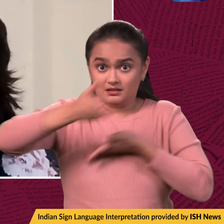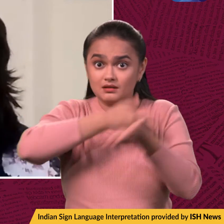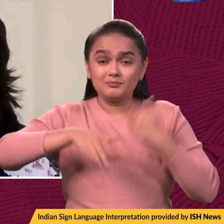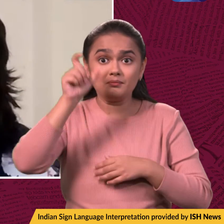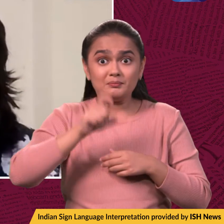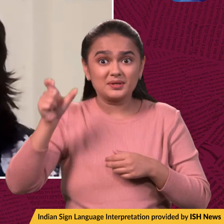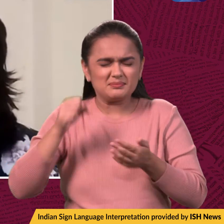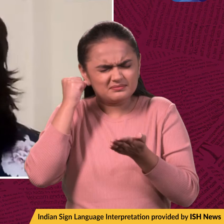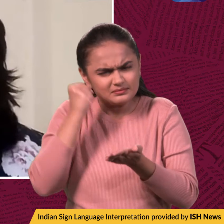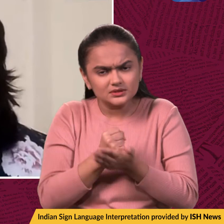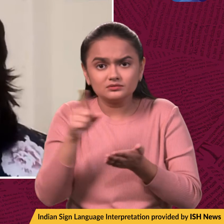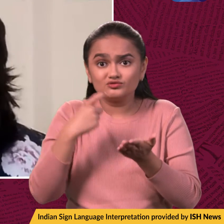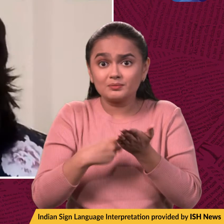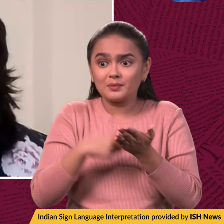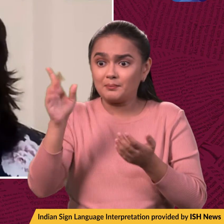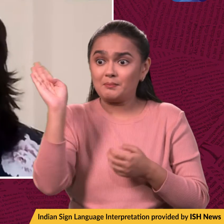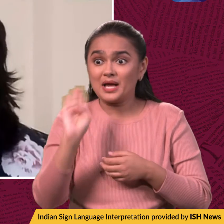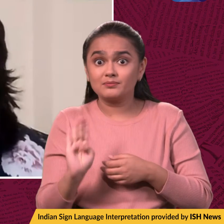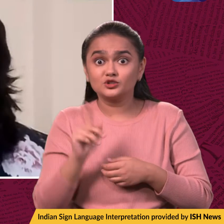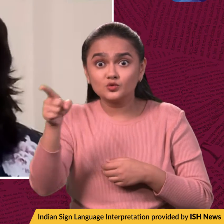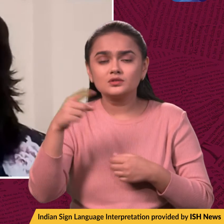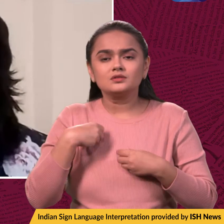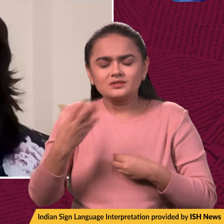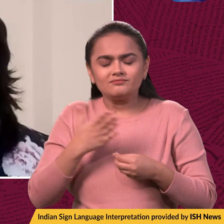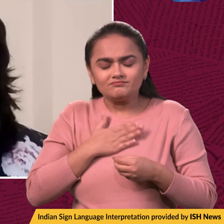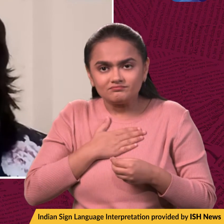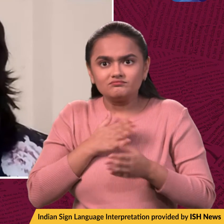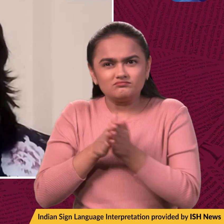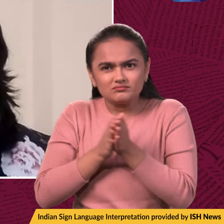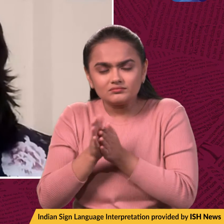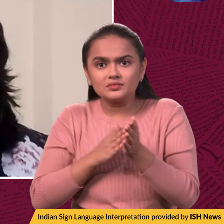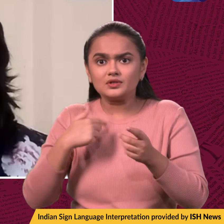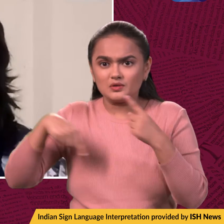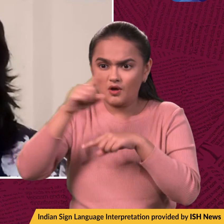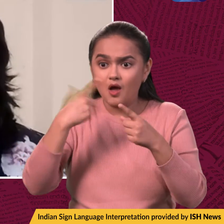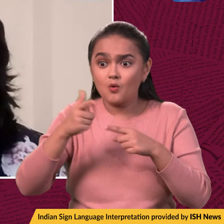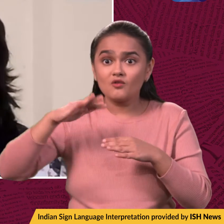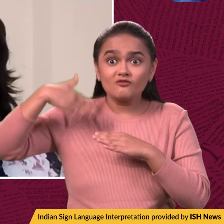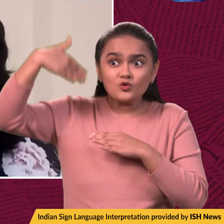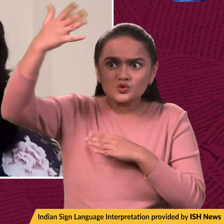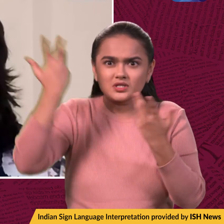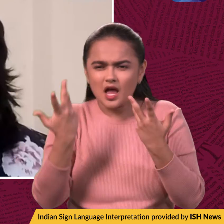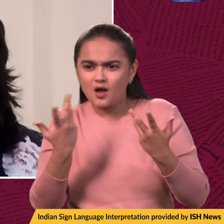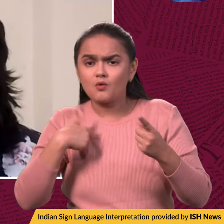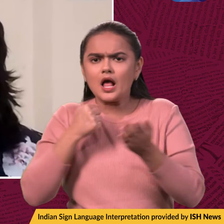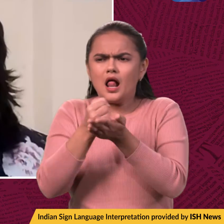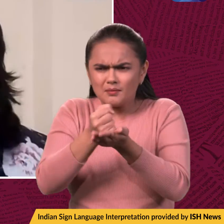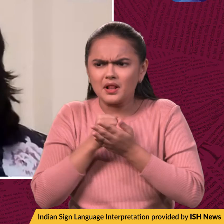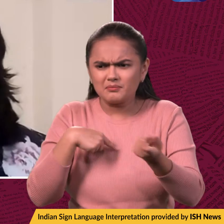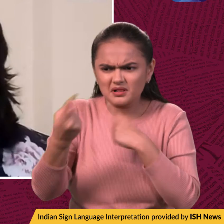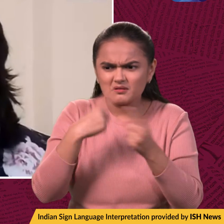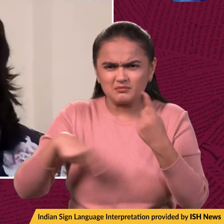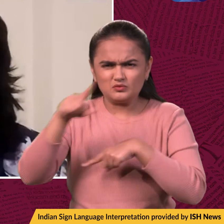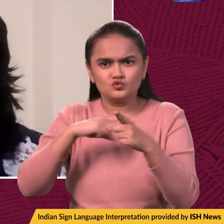people must give Republic Barbados its spirit and its substance. We must shape its future. We are each other's and